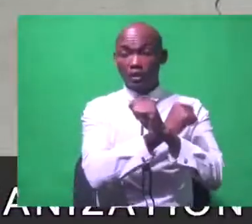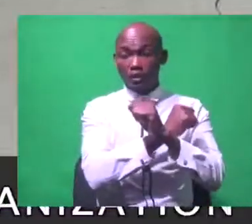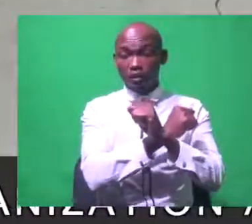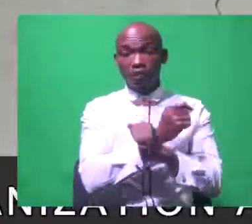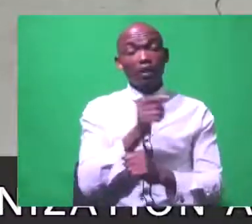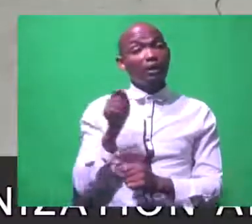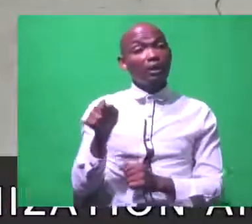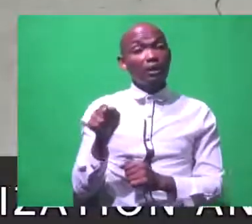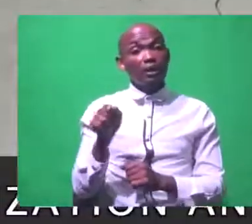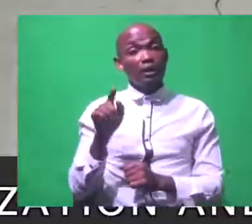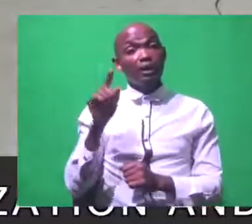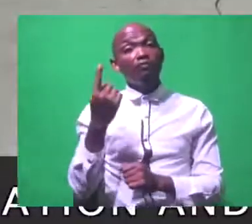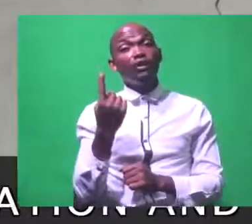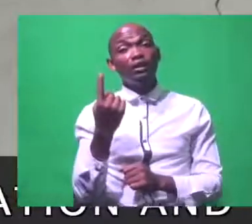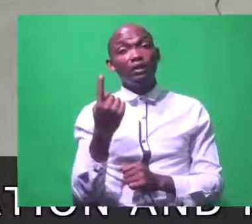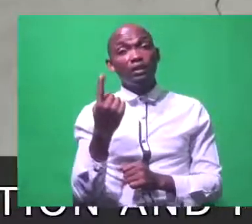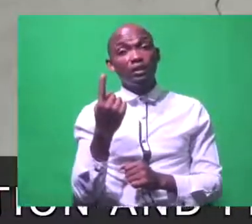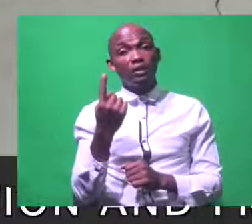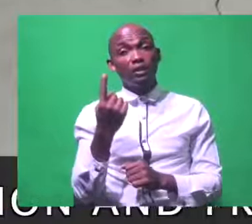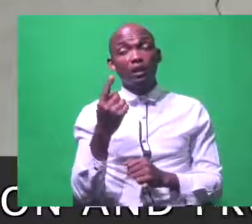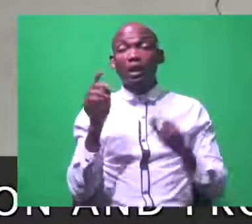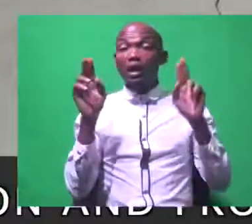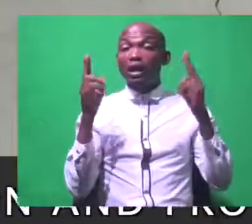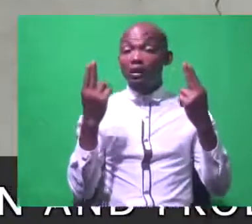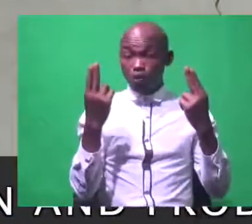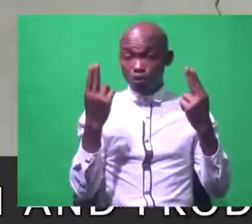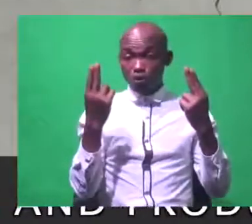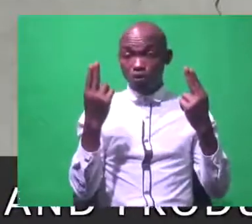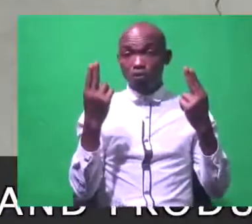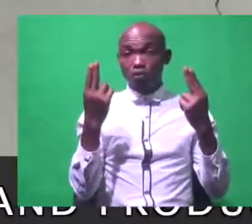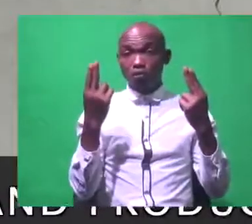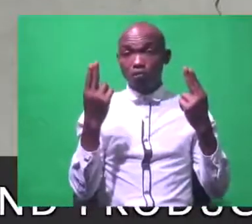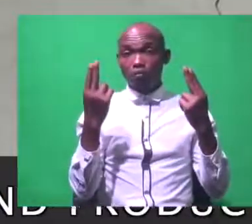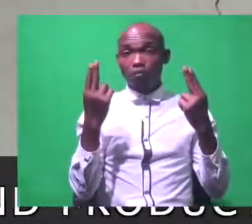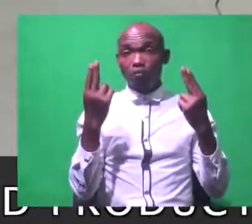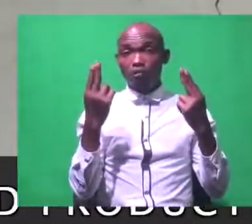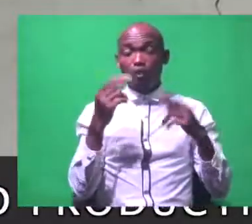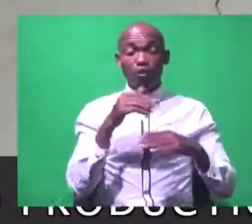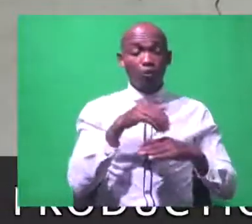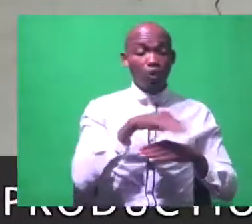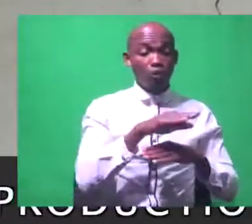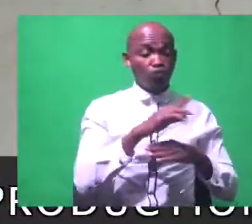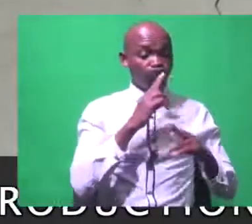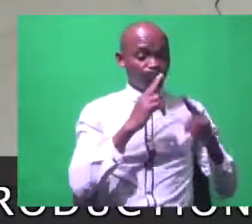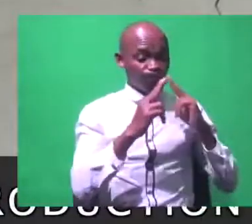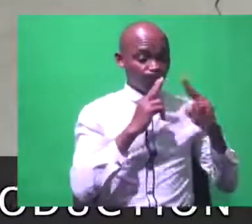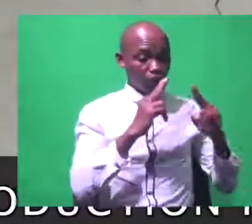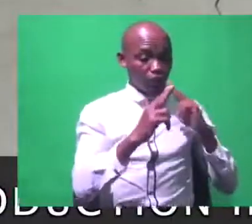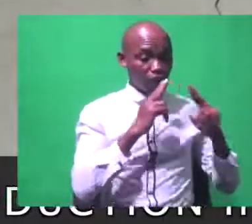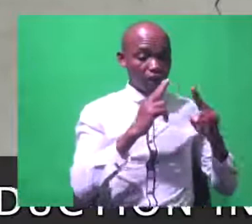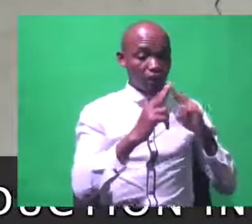This is the first lesson, and in the first lesson we are going to